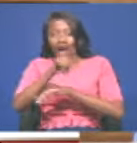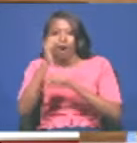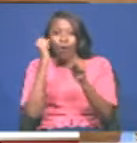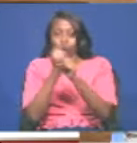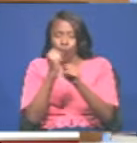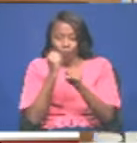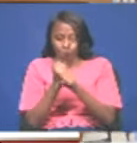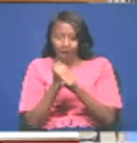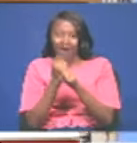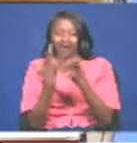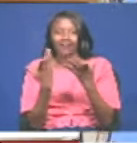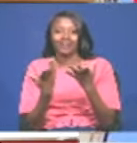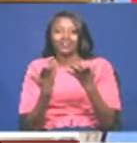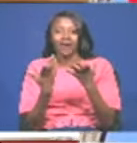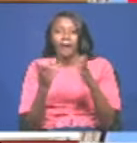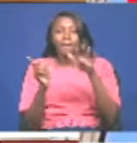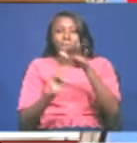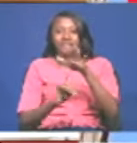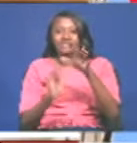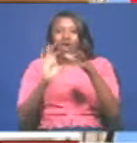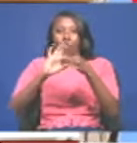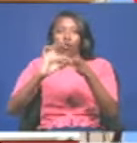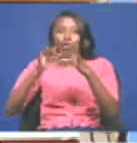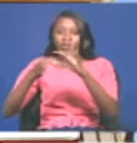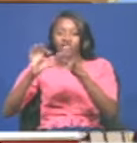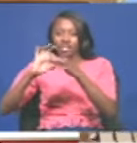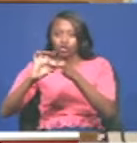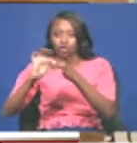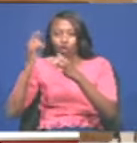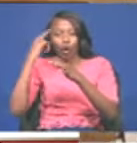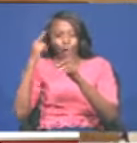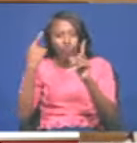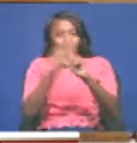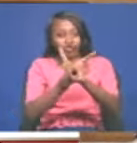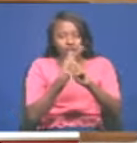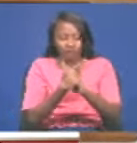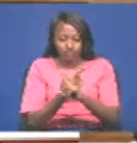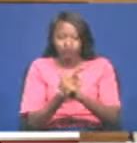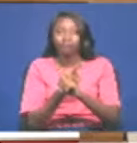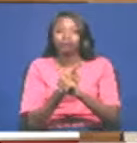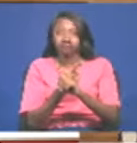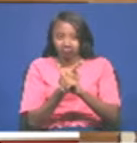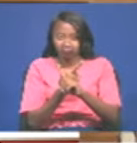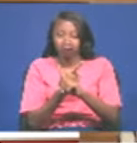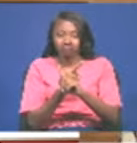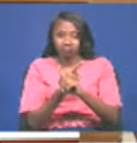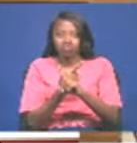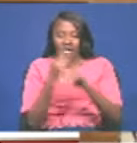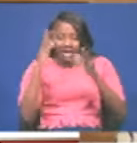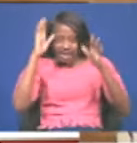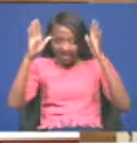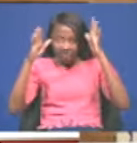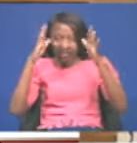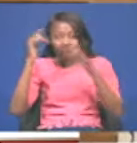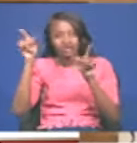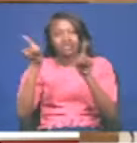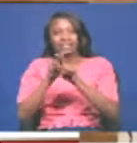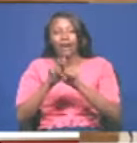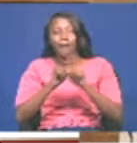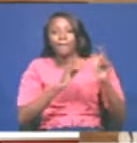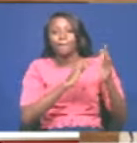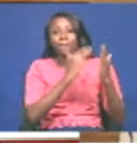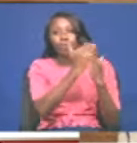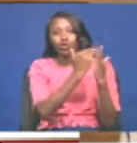interministerial coordination of cross-functional initiatives and programs. He will